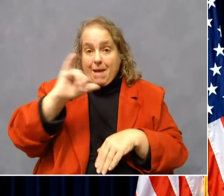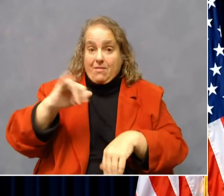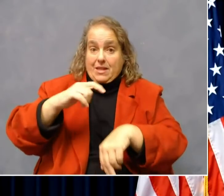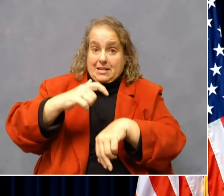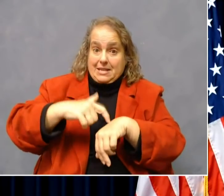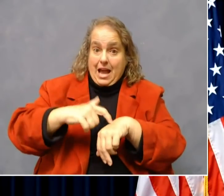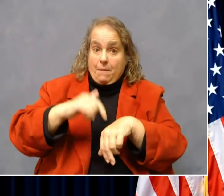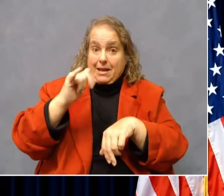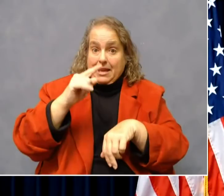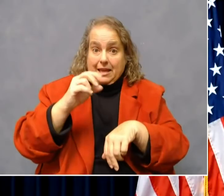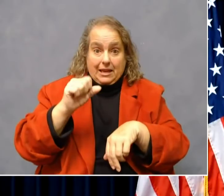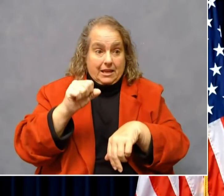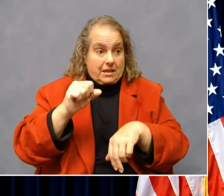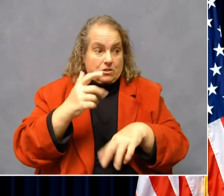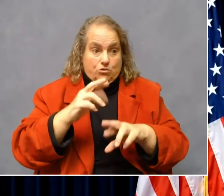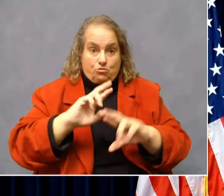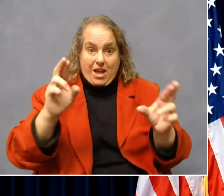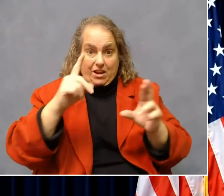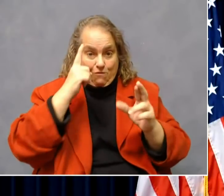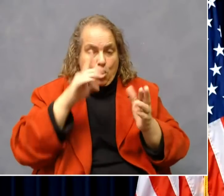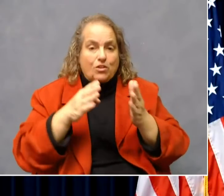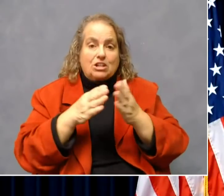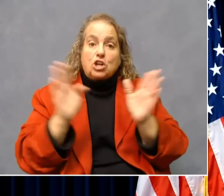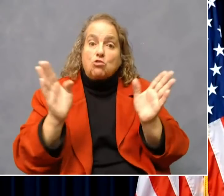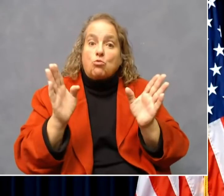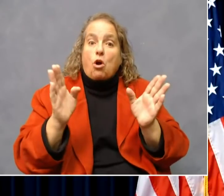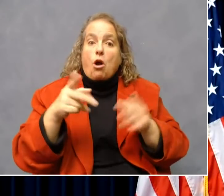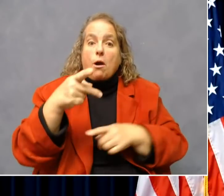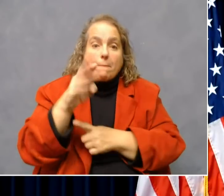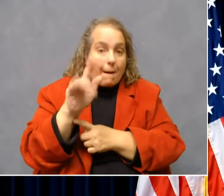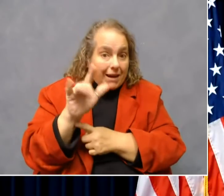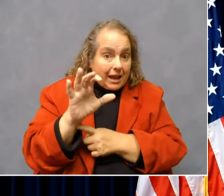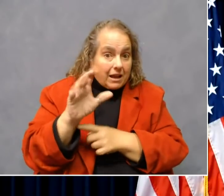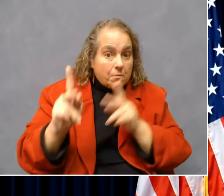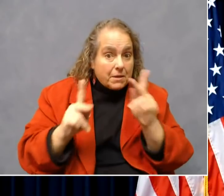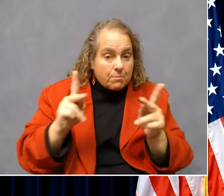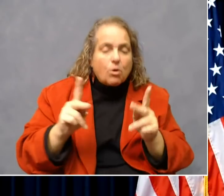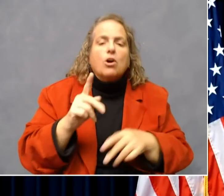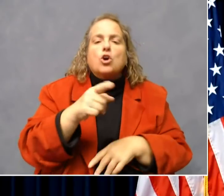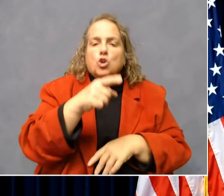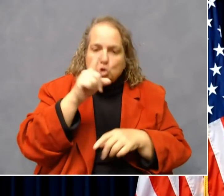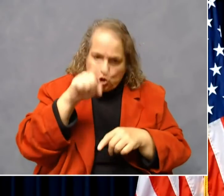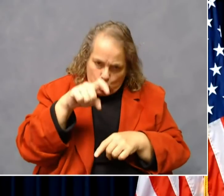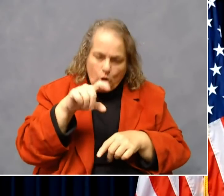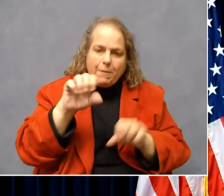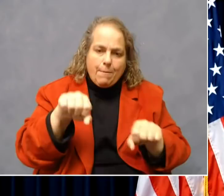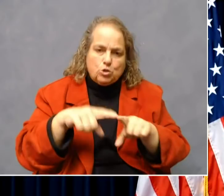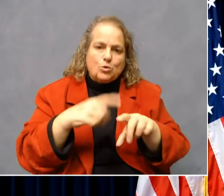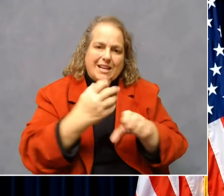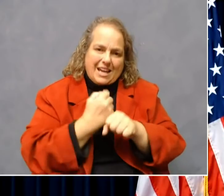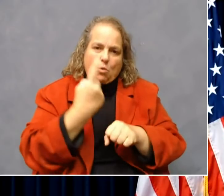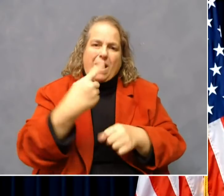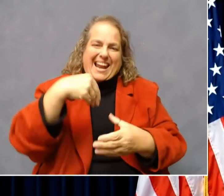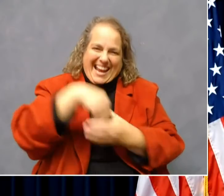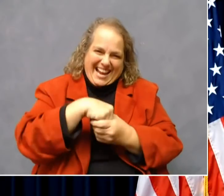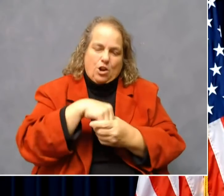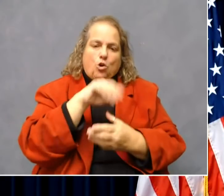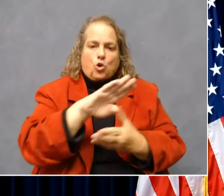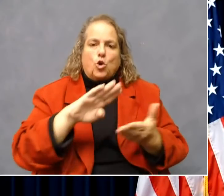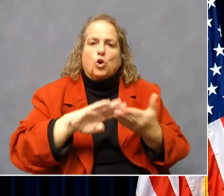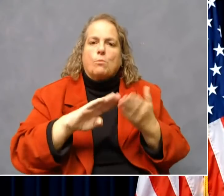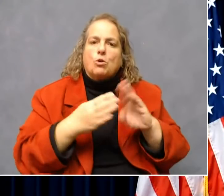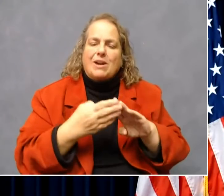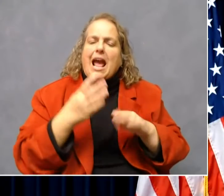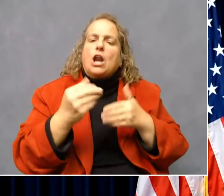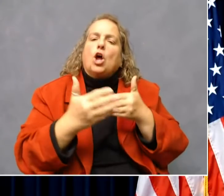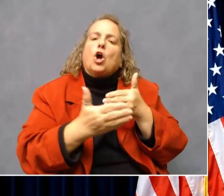can get one. It's going to be in your community. And we believe it's going to be pretty close to everybody's community at the beginning.